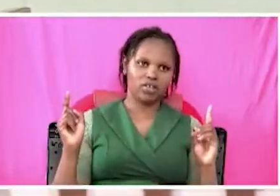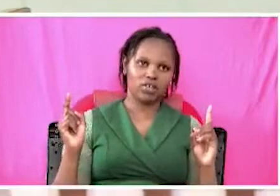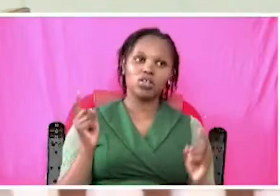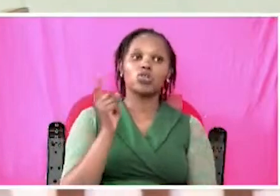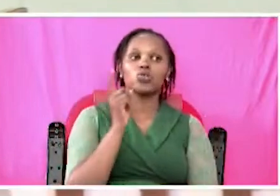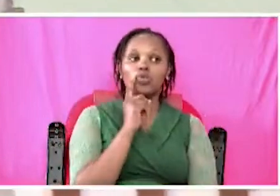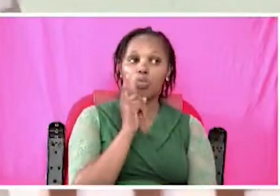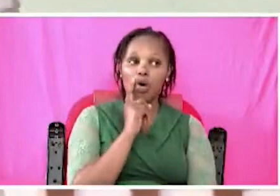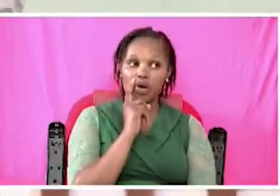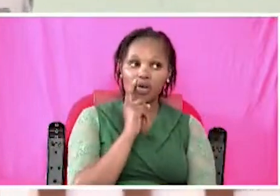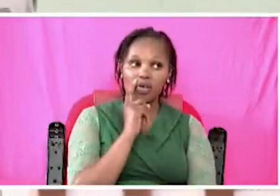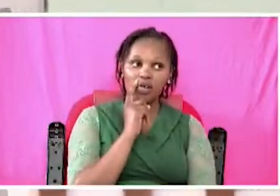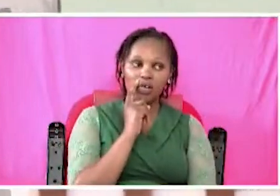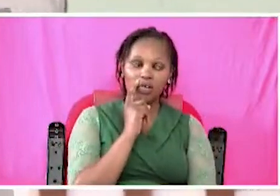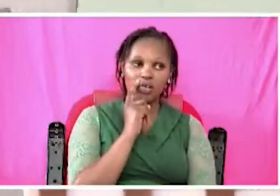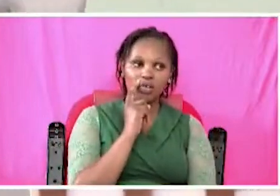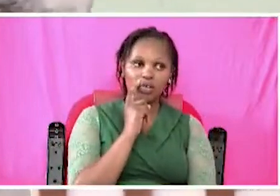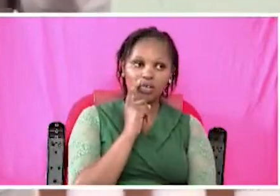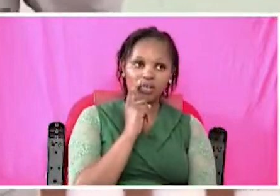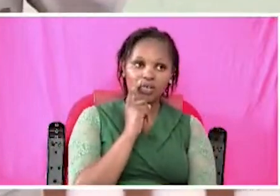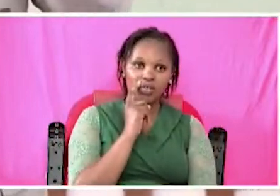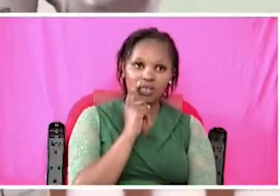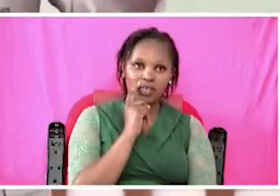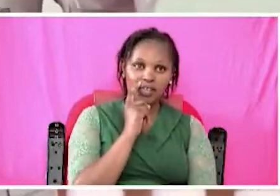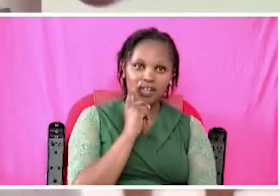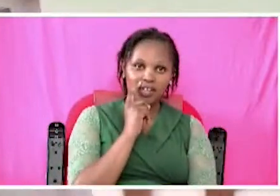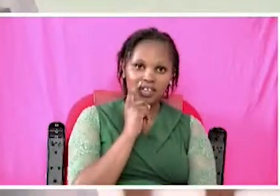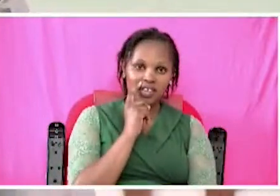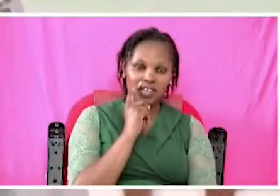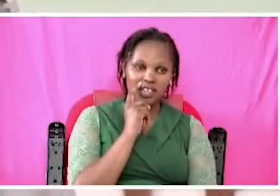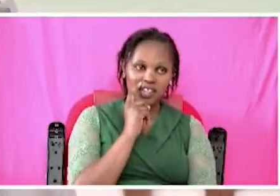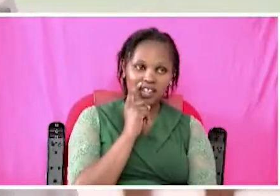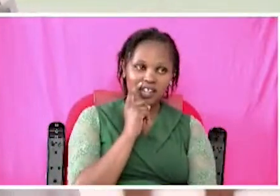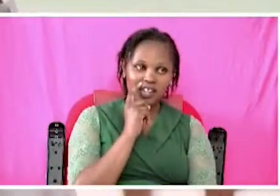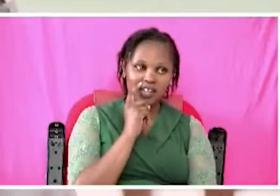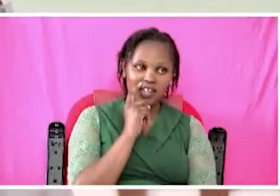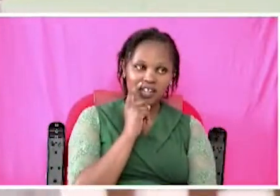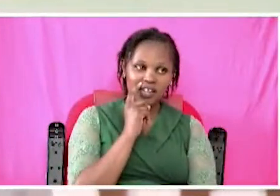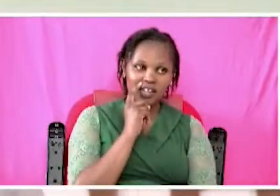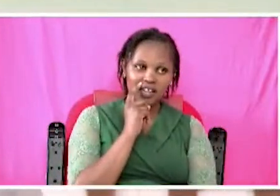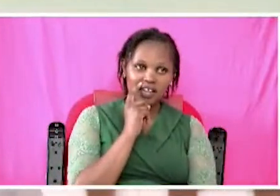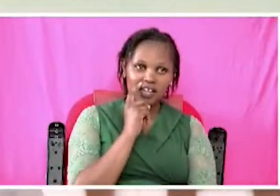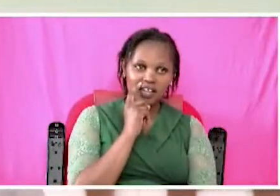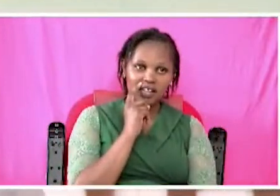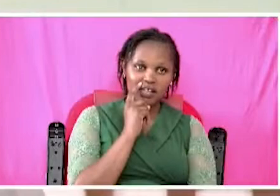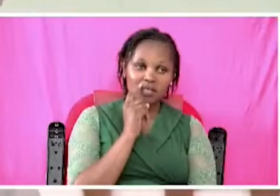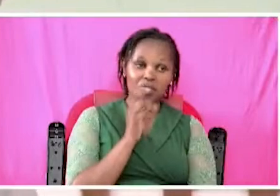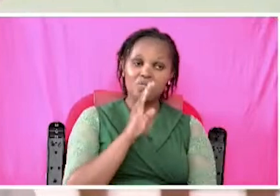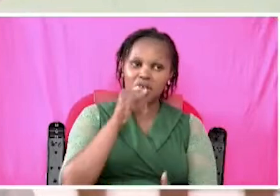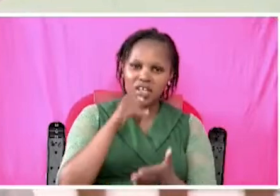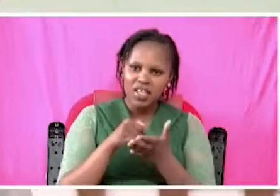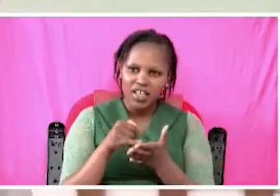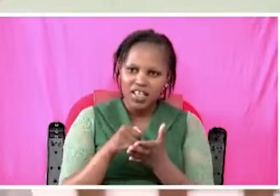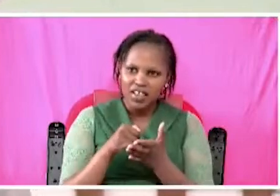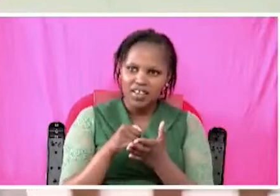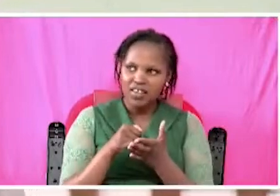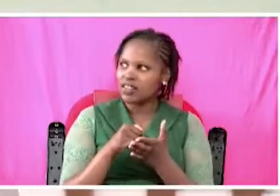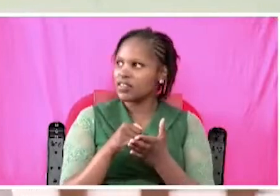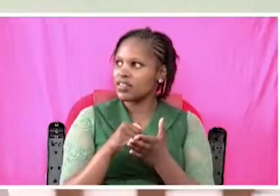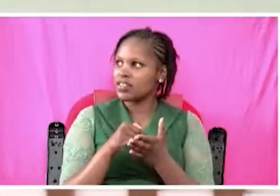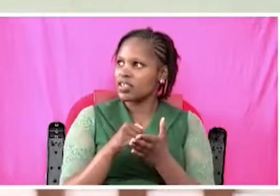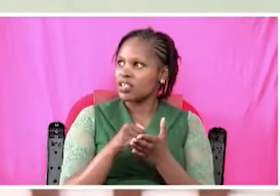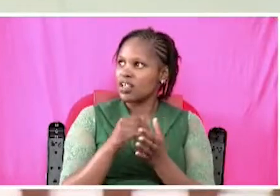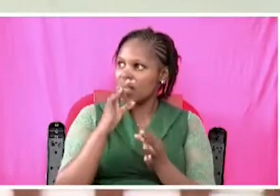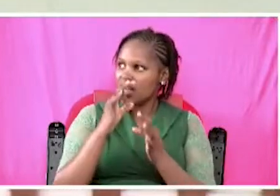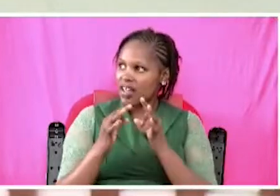tomorrow, you see her, Nini, may the gods deal with me, be it ever so severely, if by